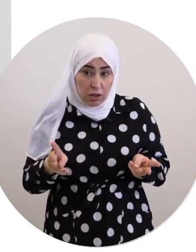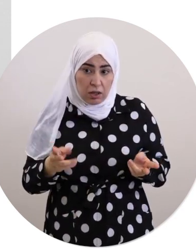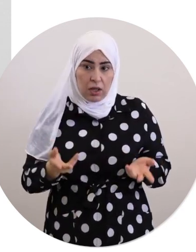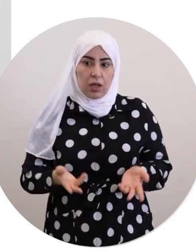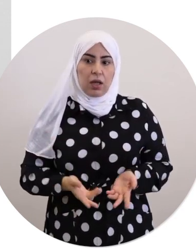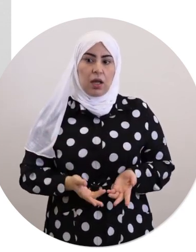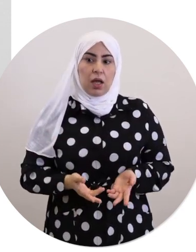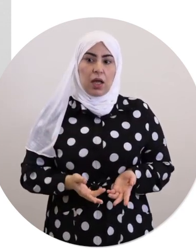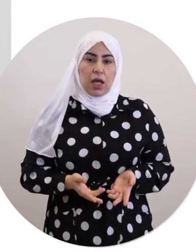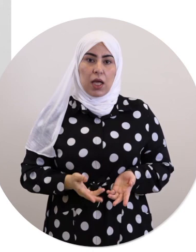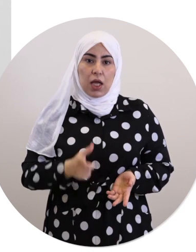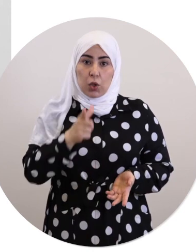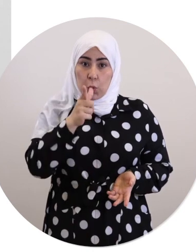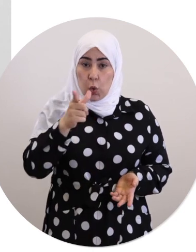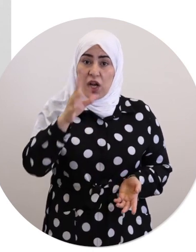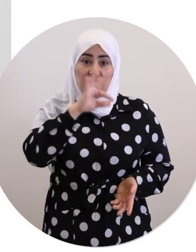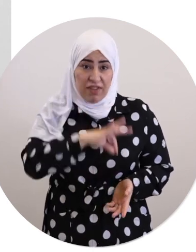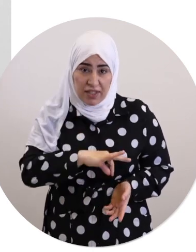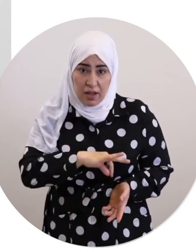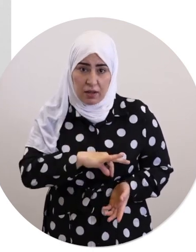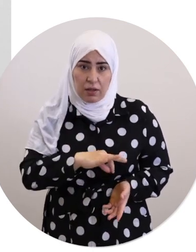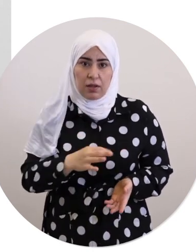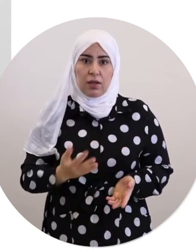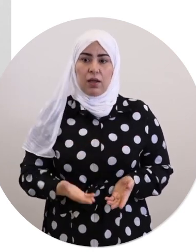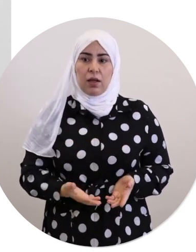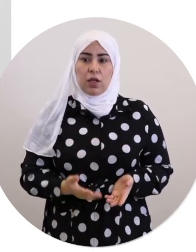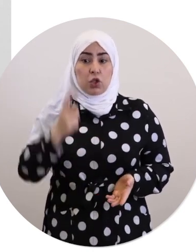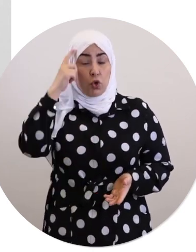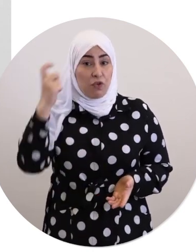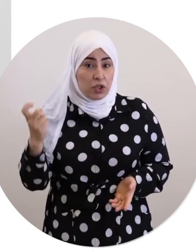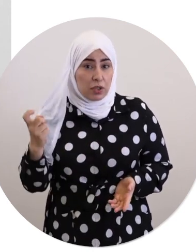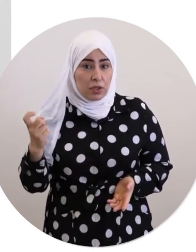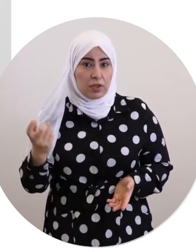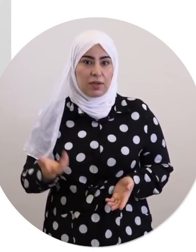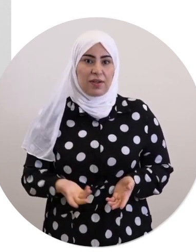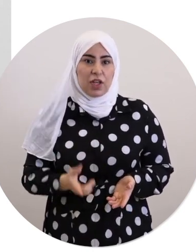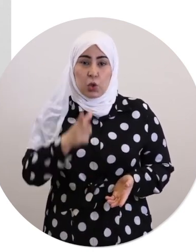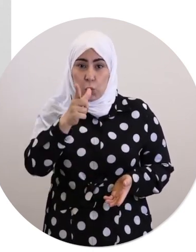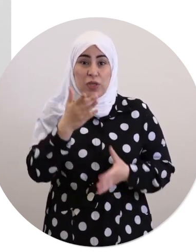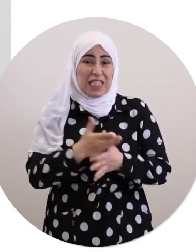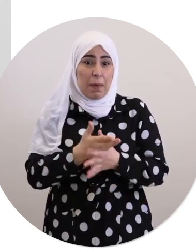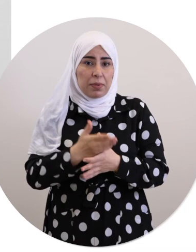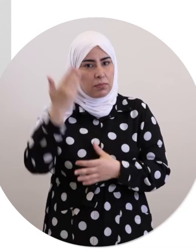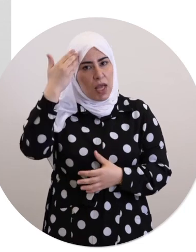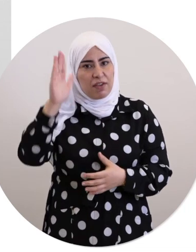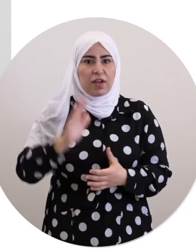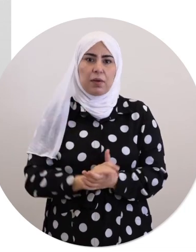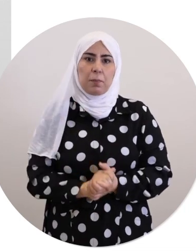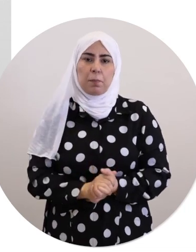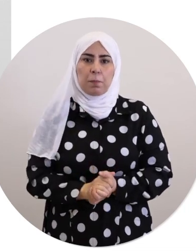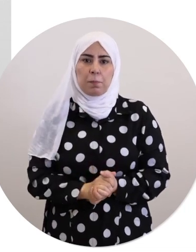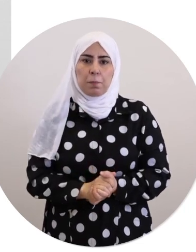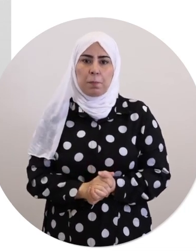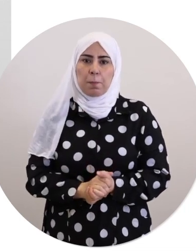either give reasons, state advantages or disadvantages, compare or contrast. It's up to you. So put yourself in